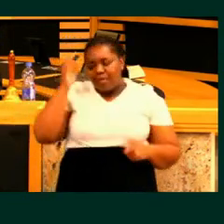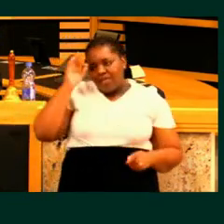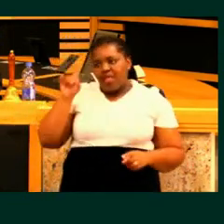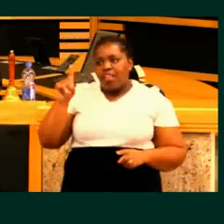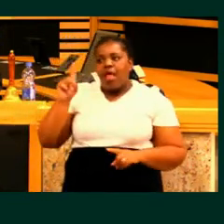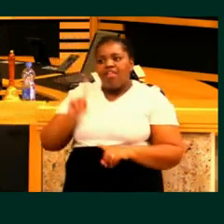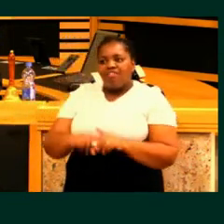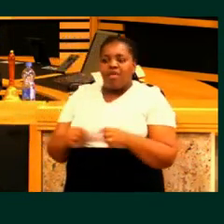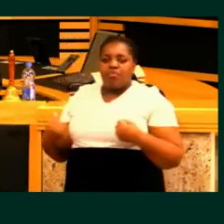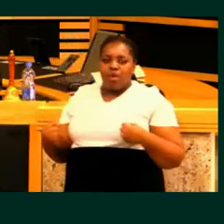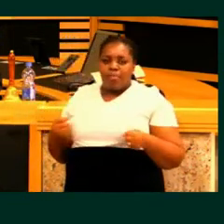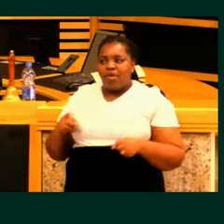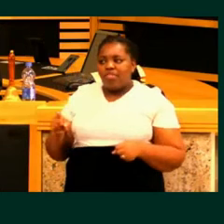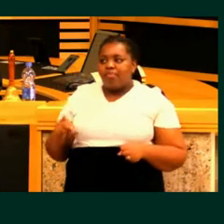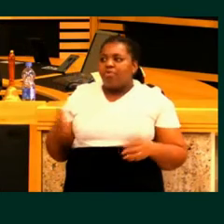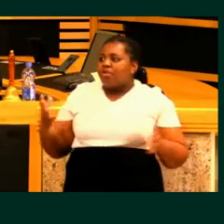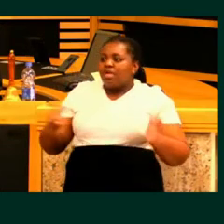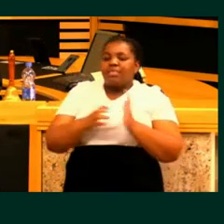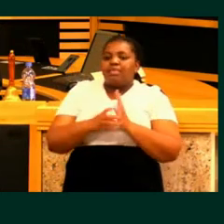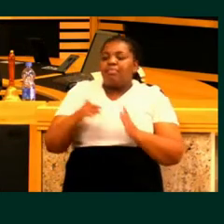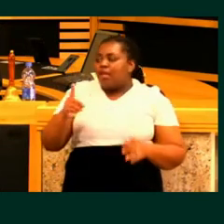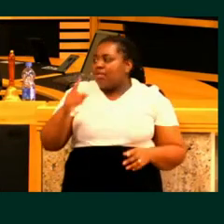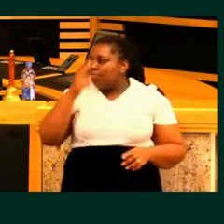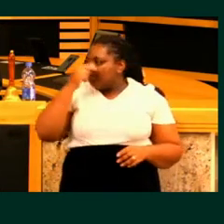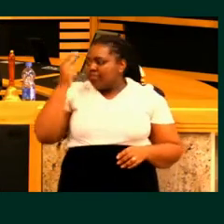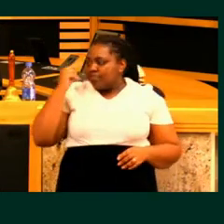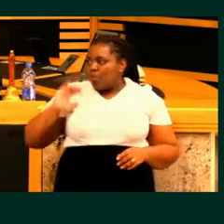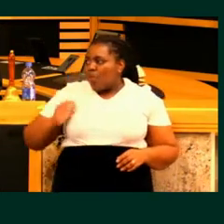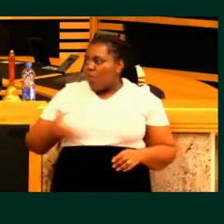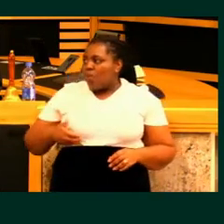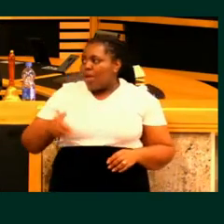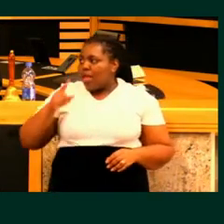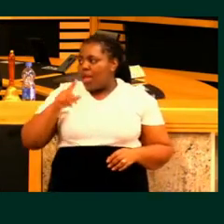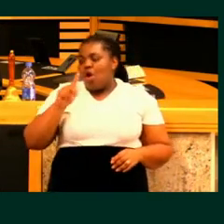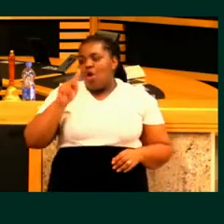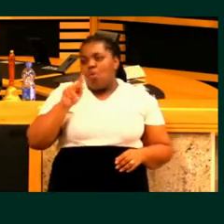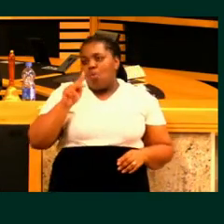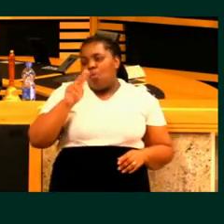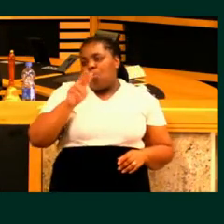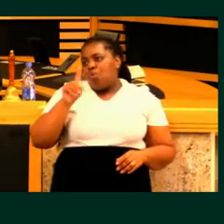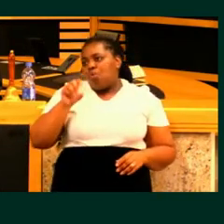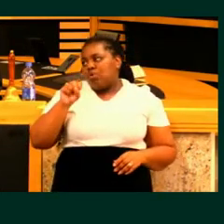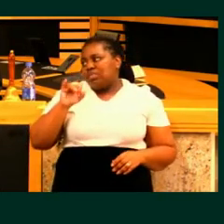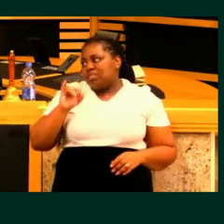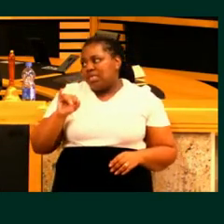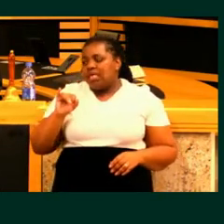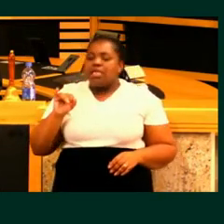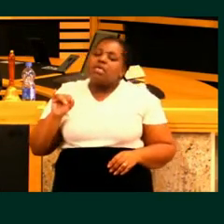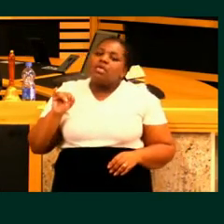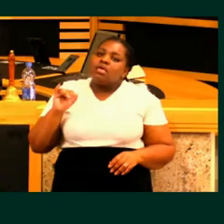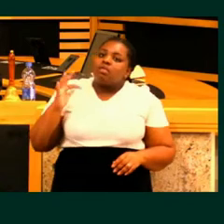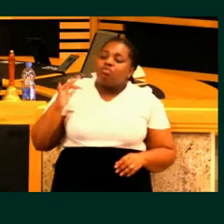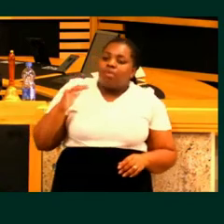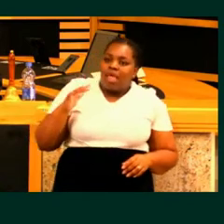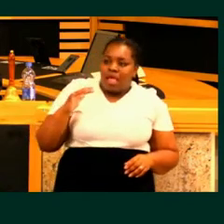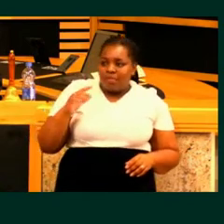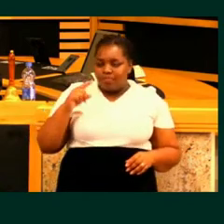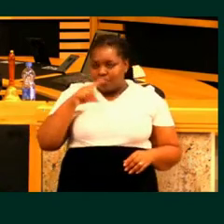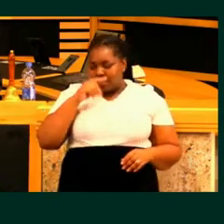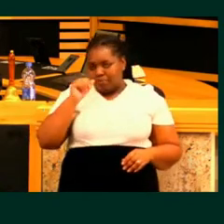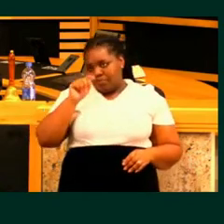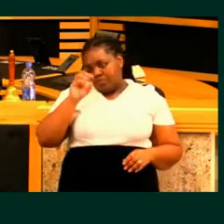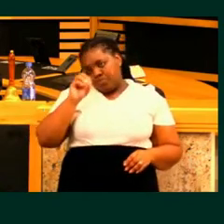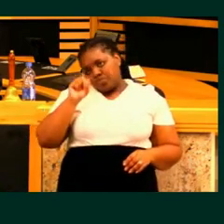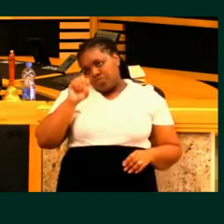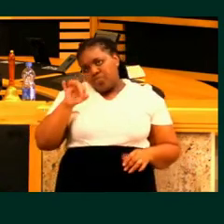to employ them as an example of a partially blind woman in kuusi village in the in inim named non who